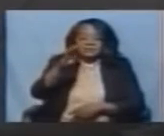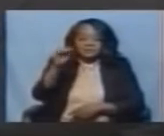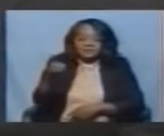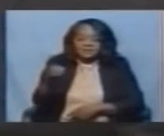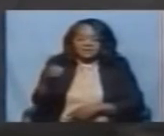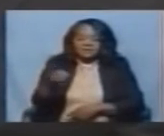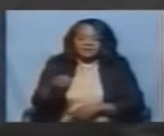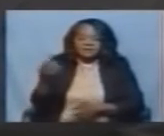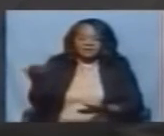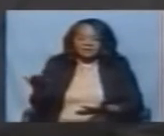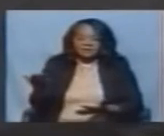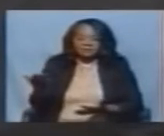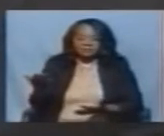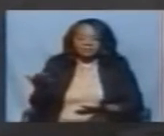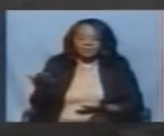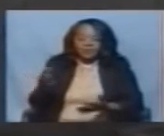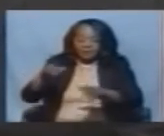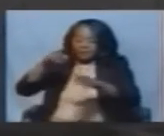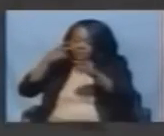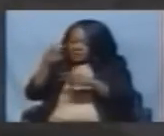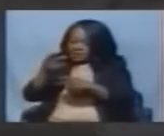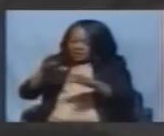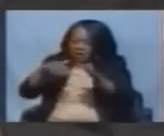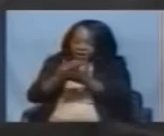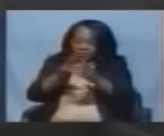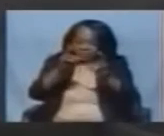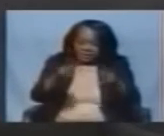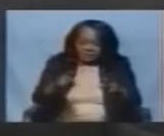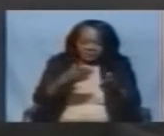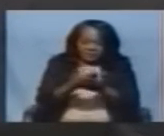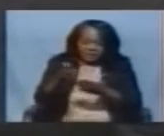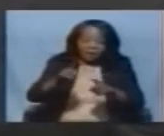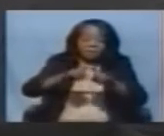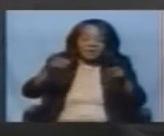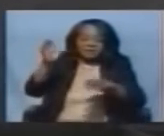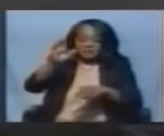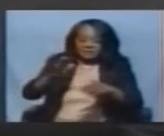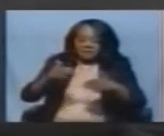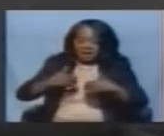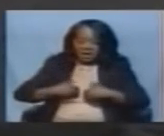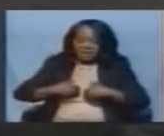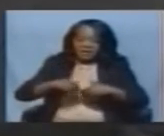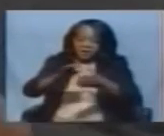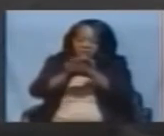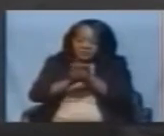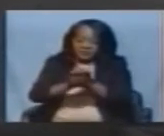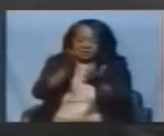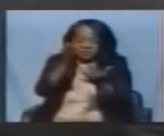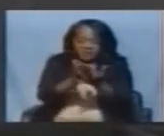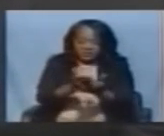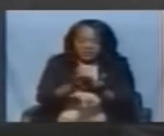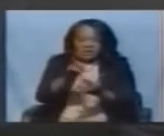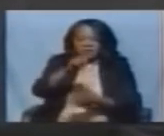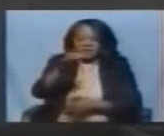buying. ZPPA looks at how that person is doing it. But there's never been a collaboration in the two institutions. So we signed a memorandum of